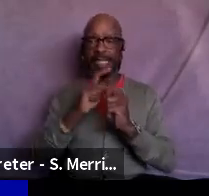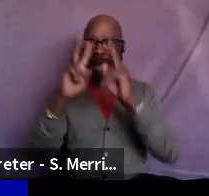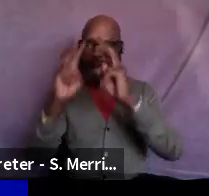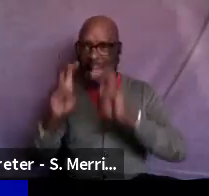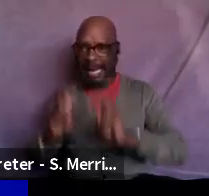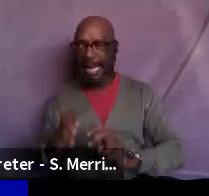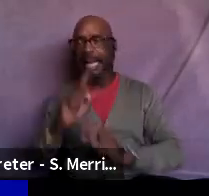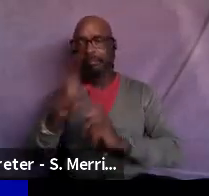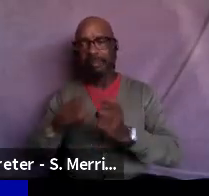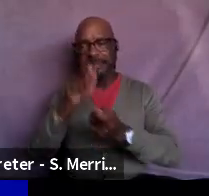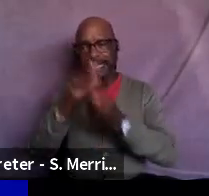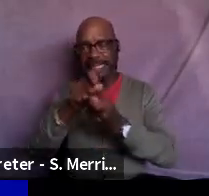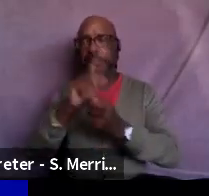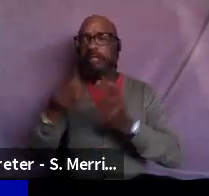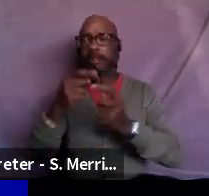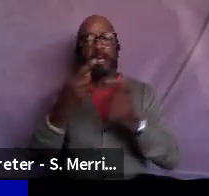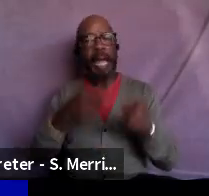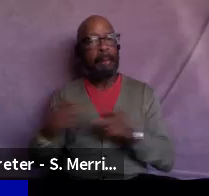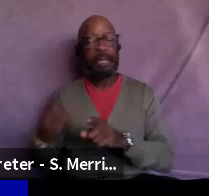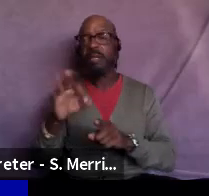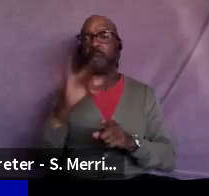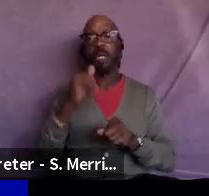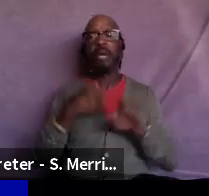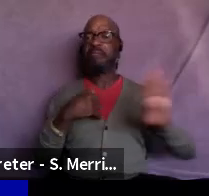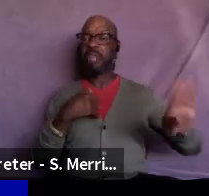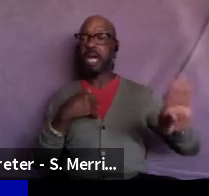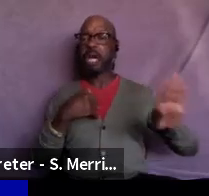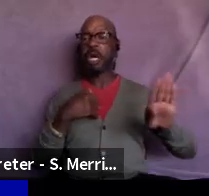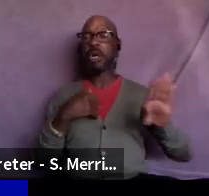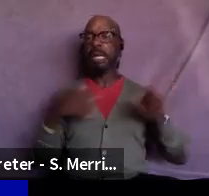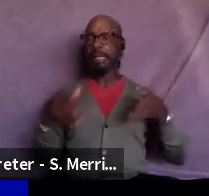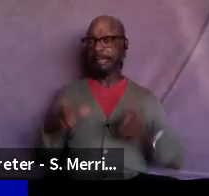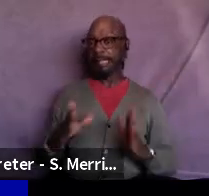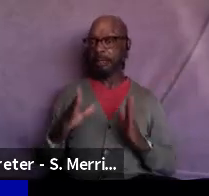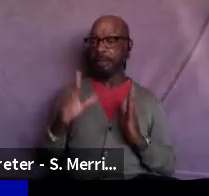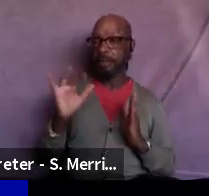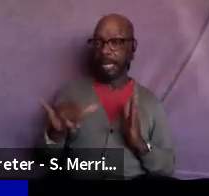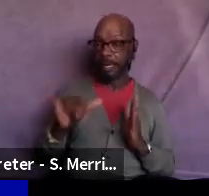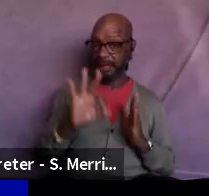specific incident if we don't have the affected party's consent. And then if that person